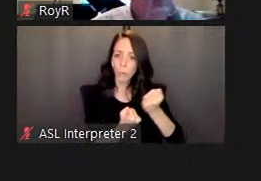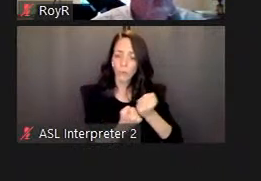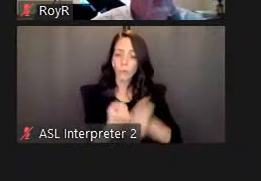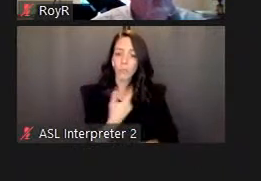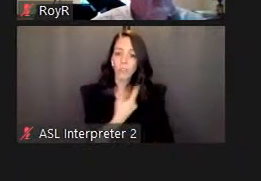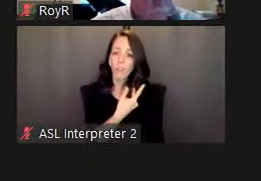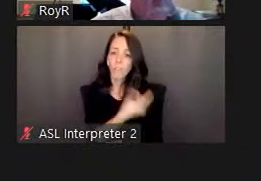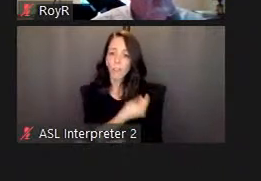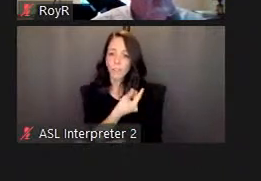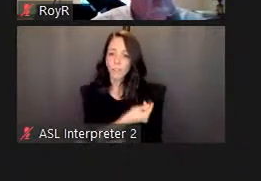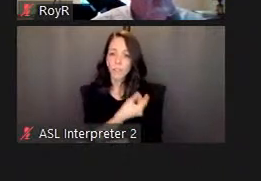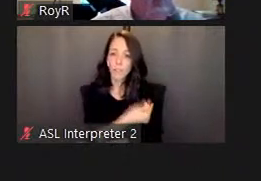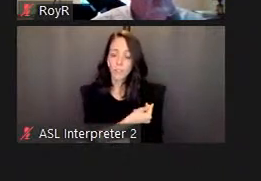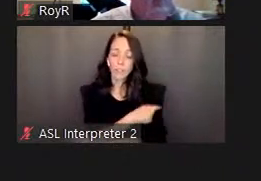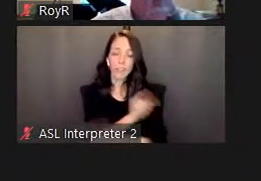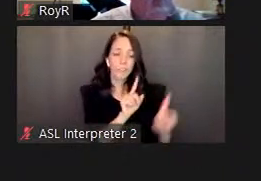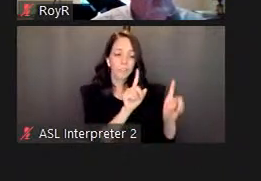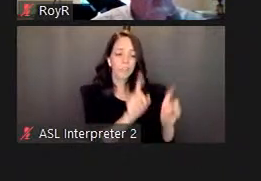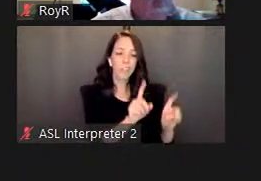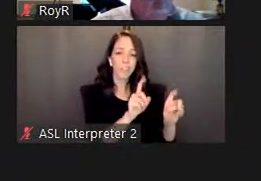and community education.